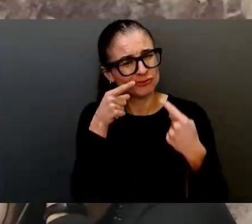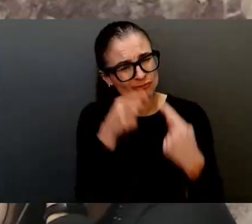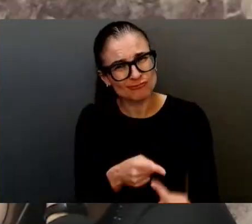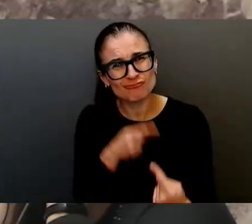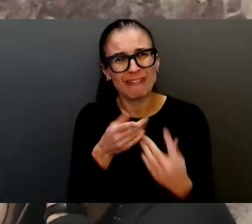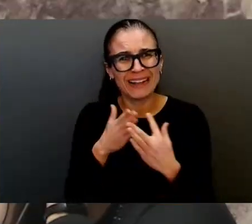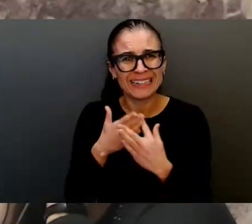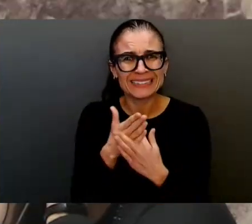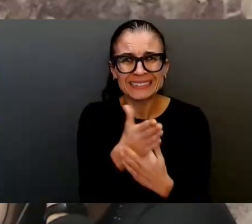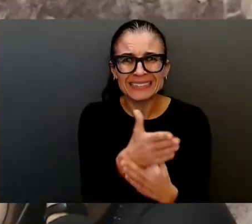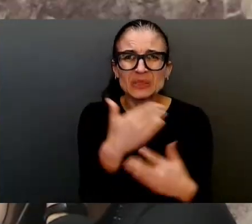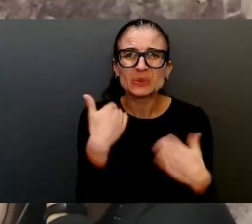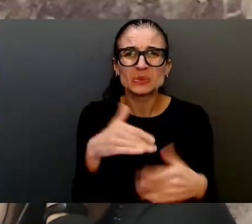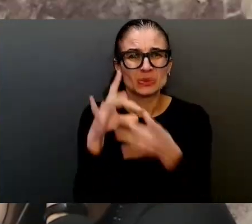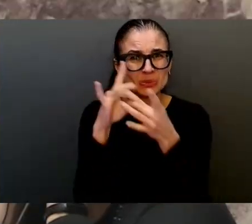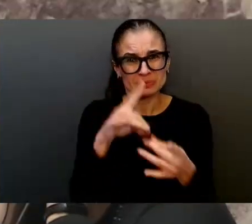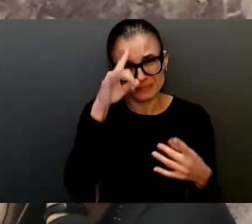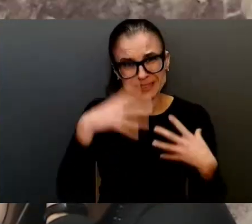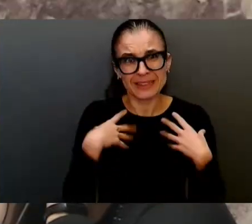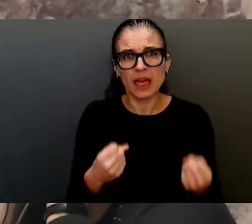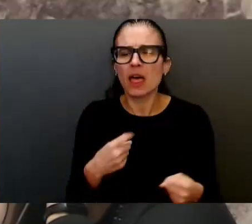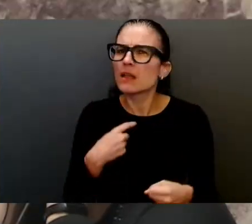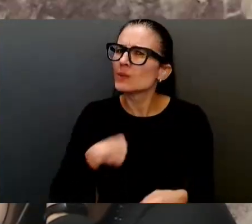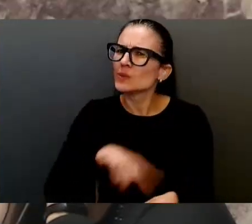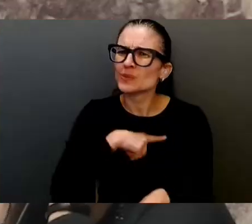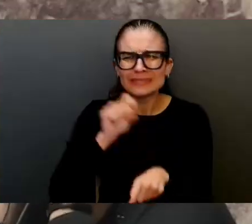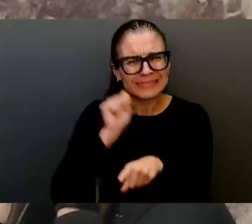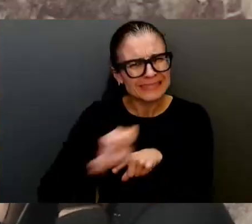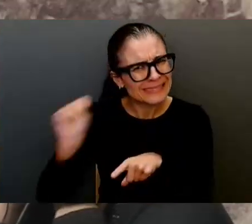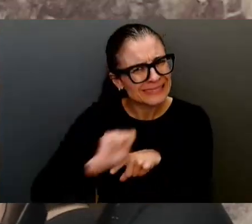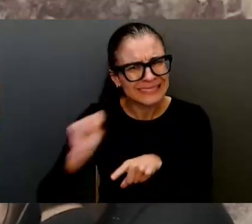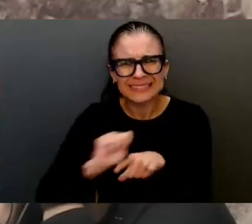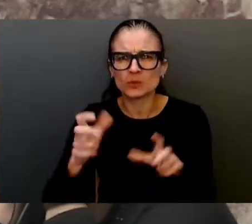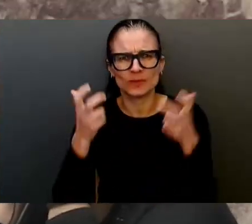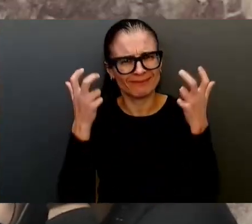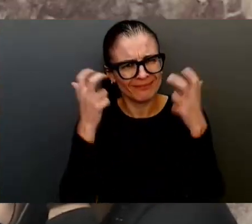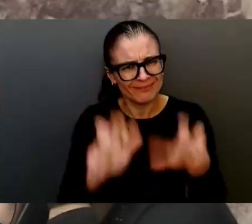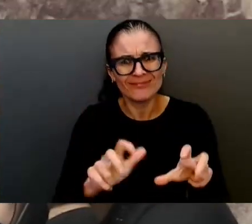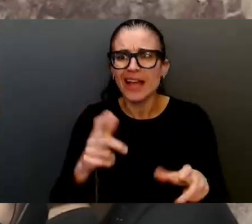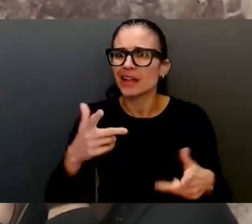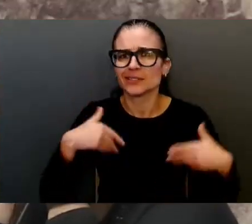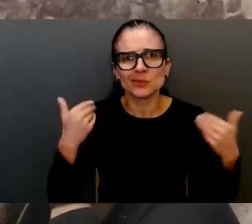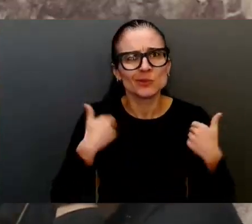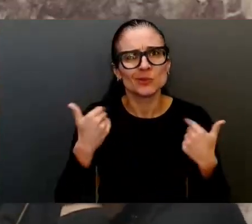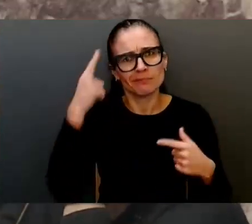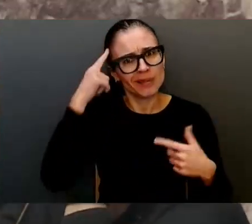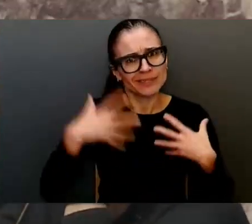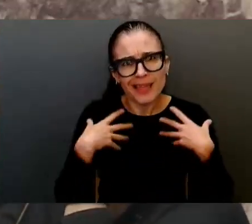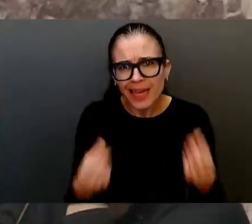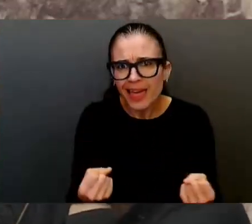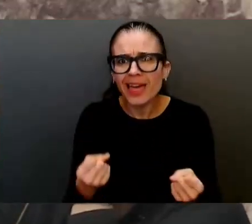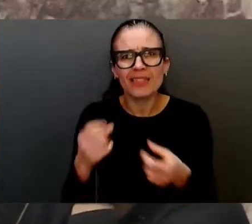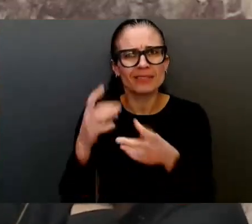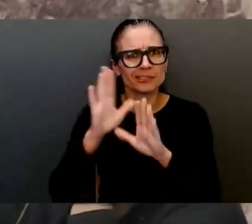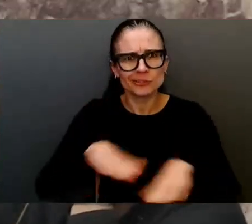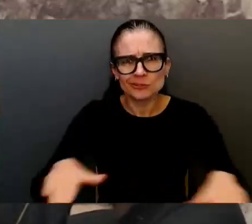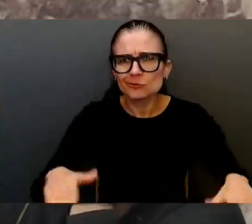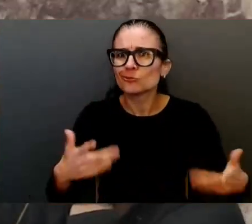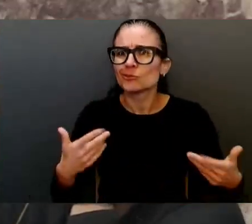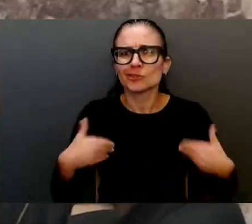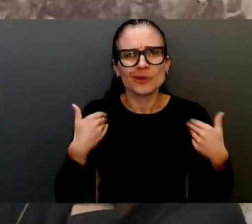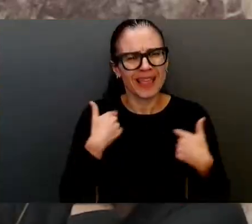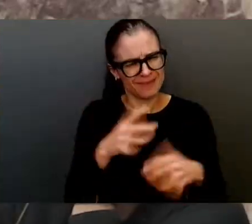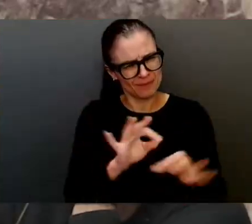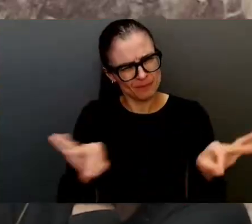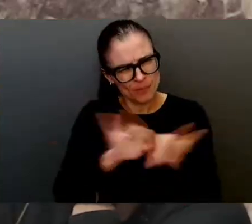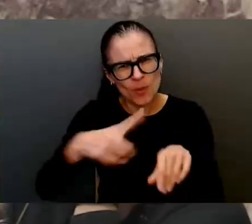sure that children and youth have wraparound supports, making more investments for young people through our SAGE program, ensuring that young